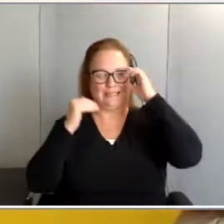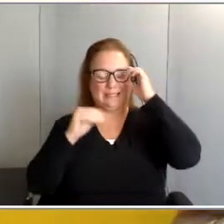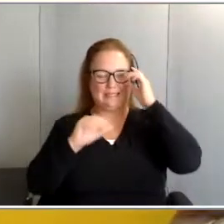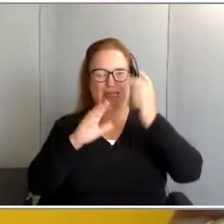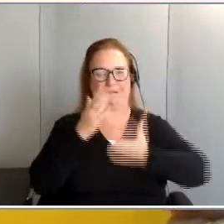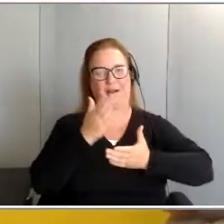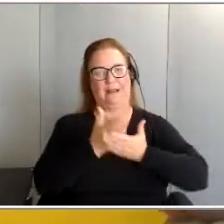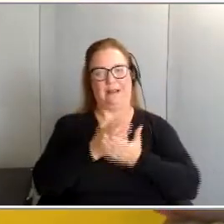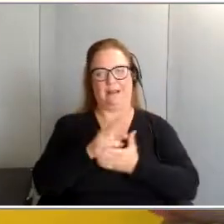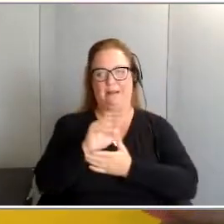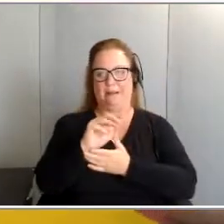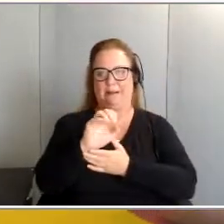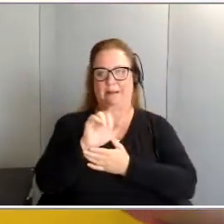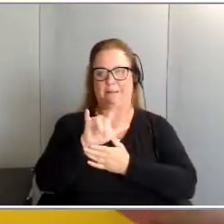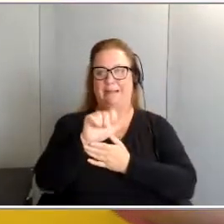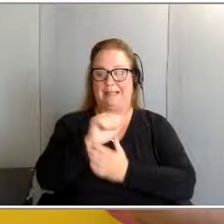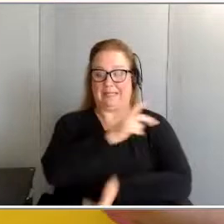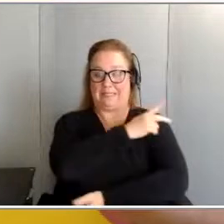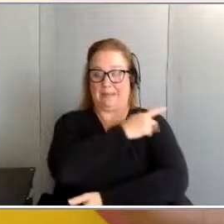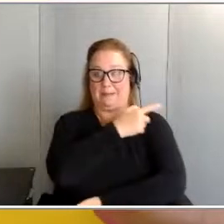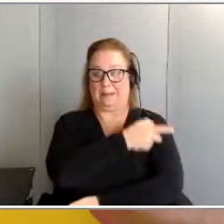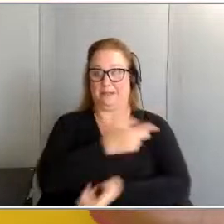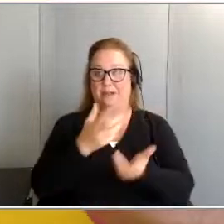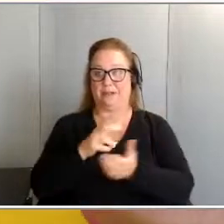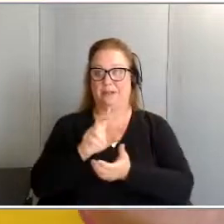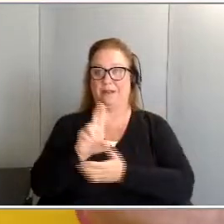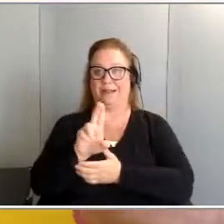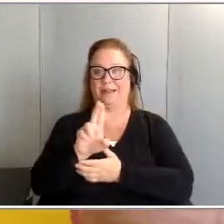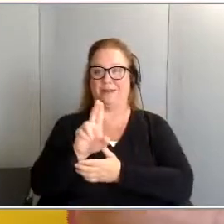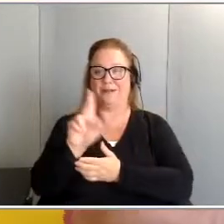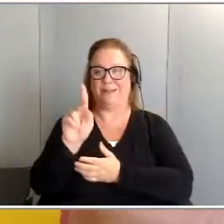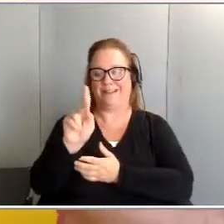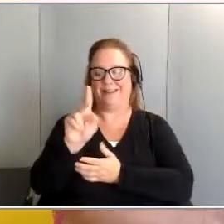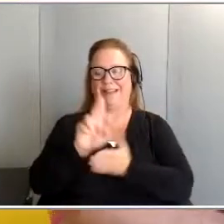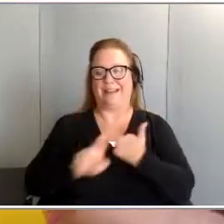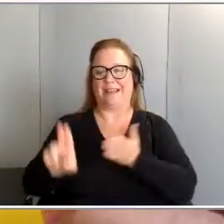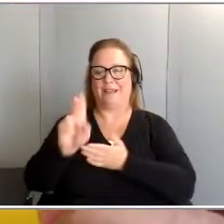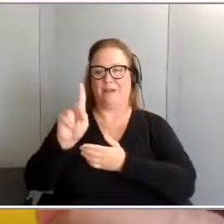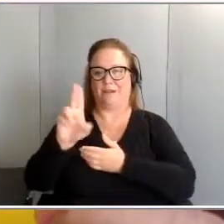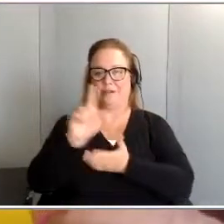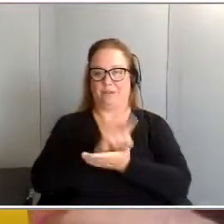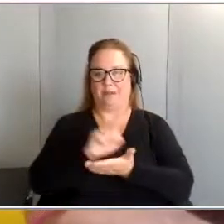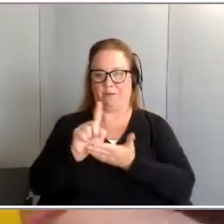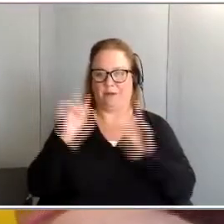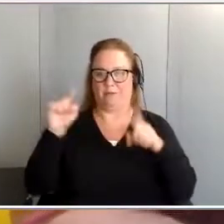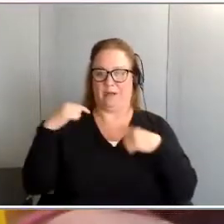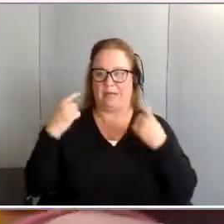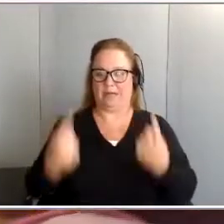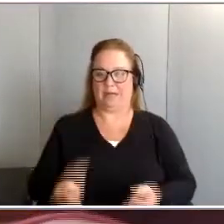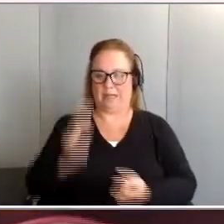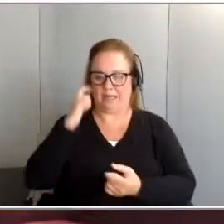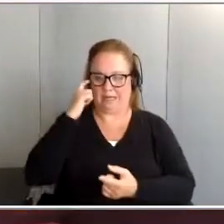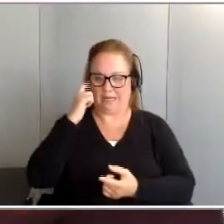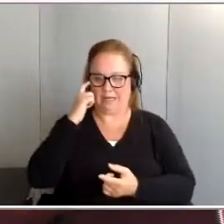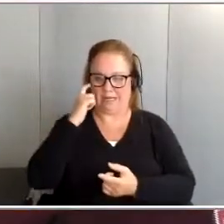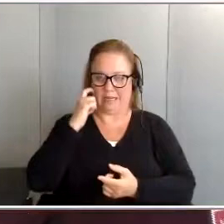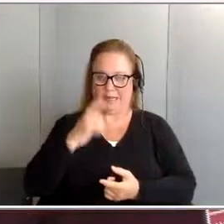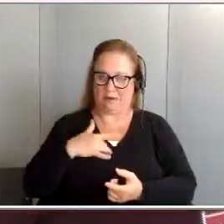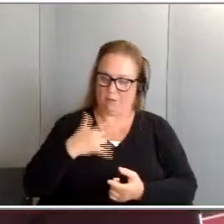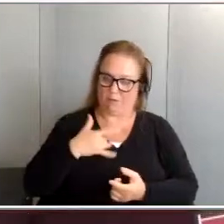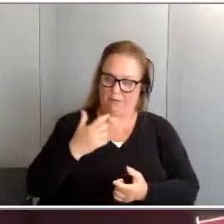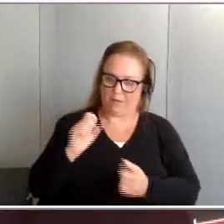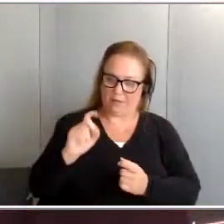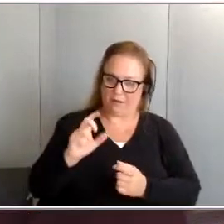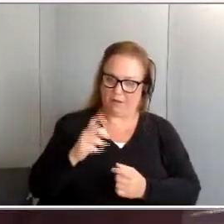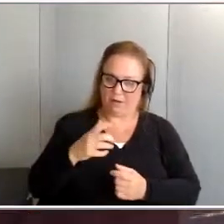Mila now. Mila's a patient here at the University of Kansas Health System. She's been here about a week. And first of all, I hope you're feeling good and you get